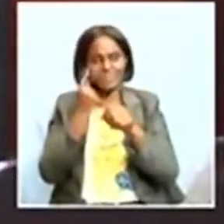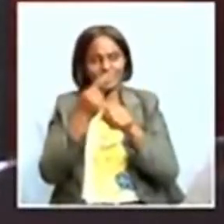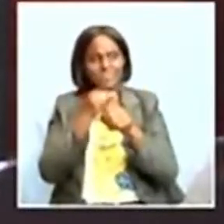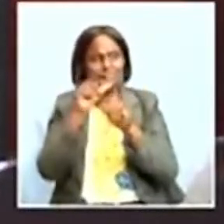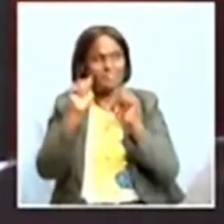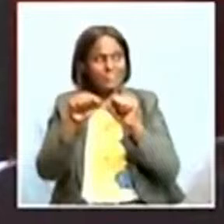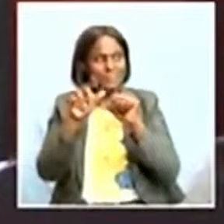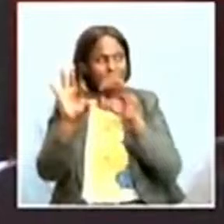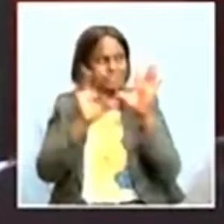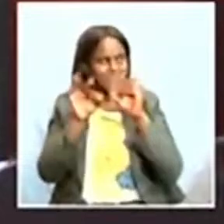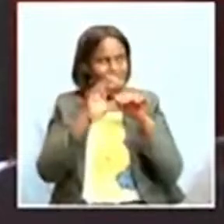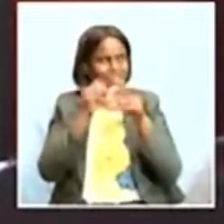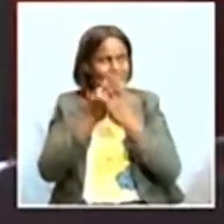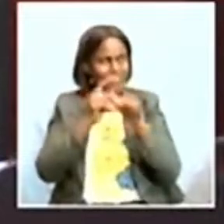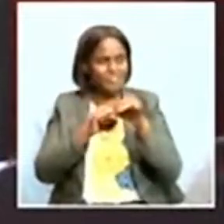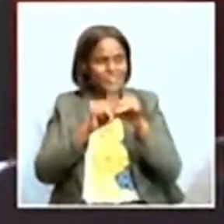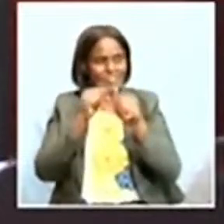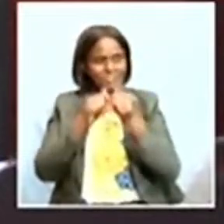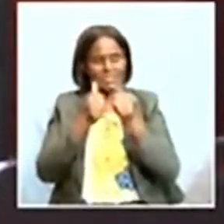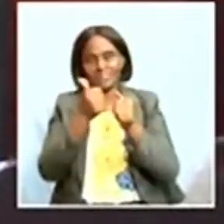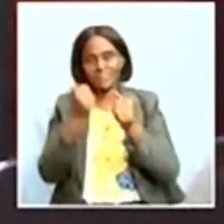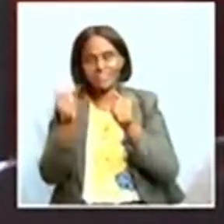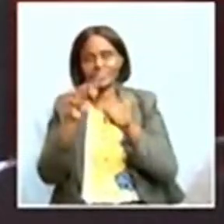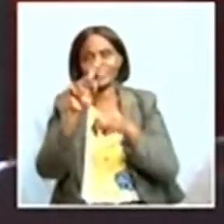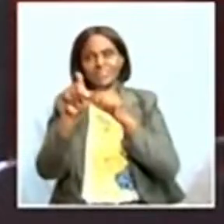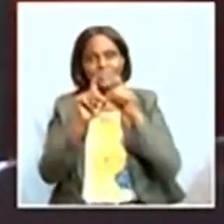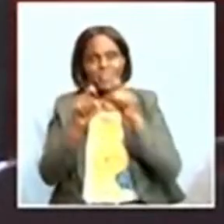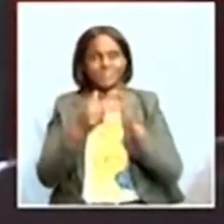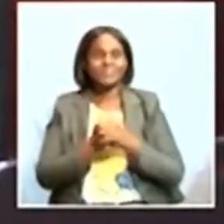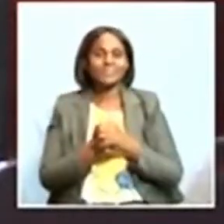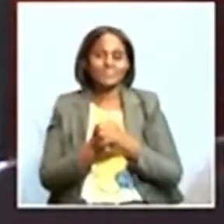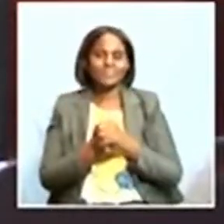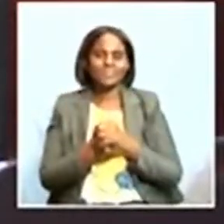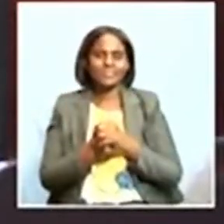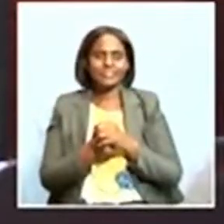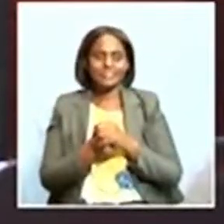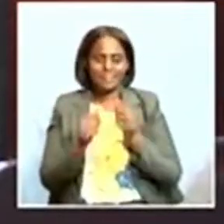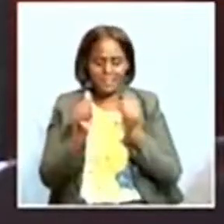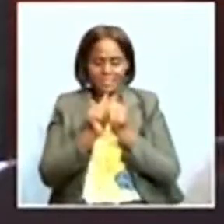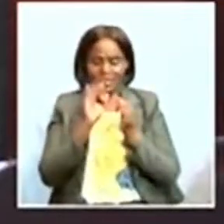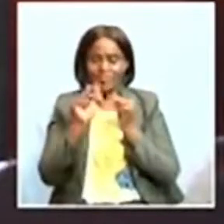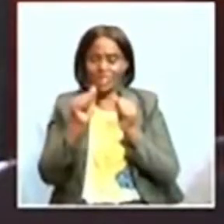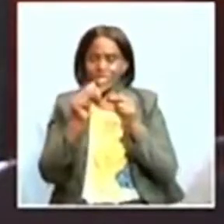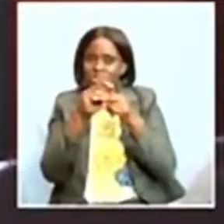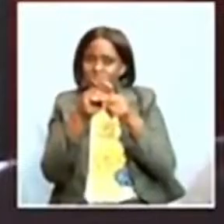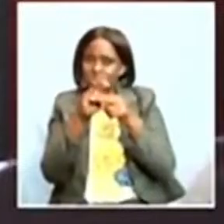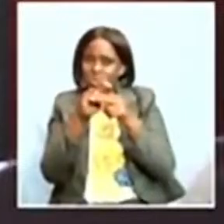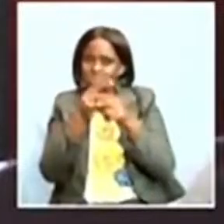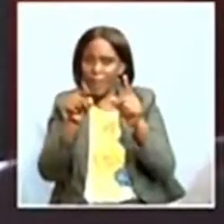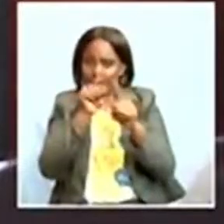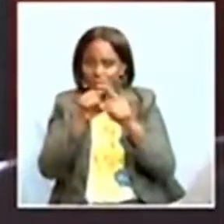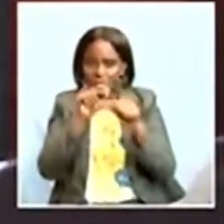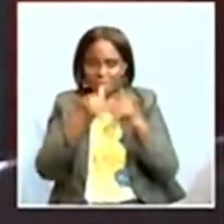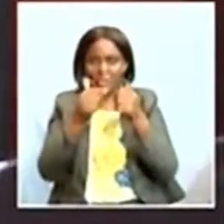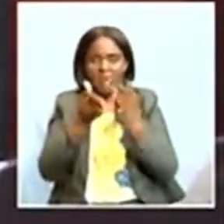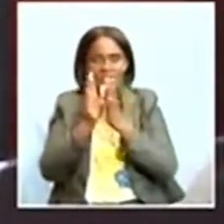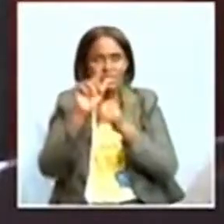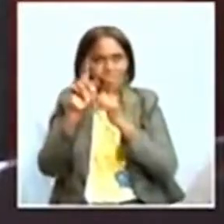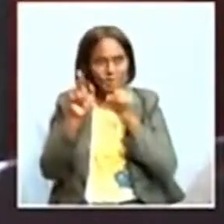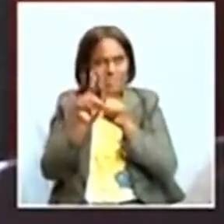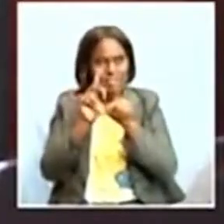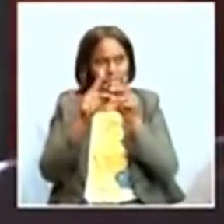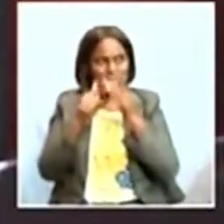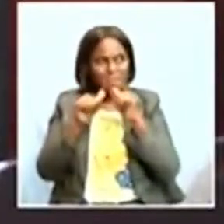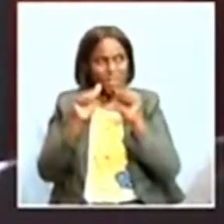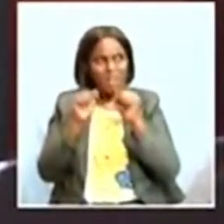be able to extend the time because of other constraints. So if we can be brief to the point as we ask questions so that